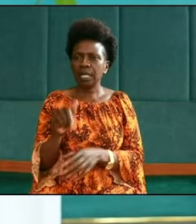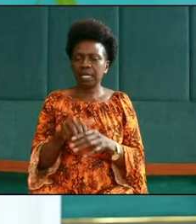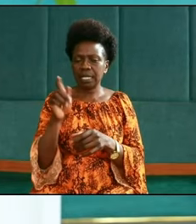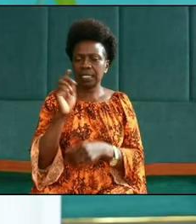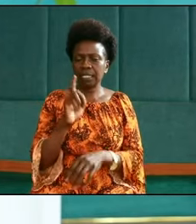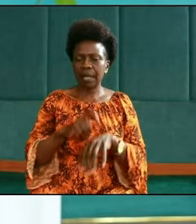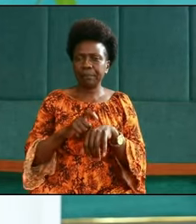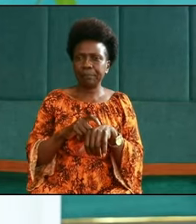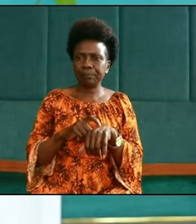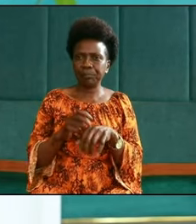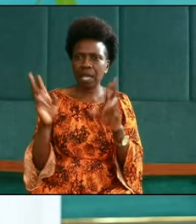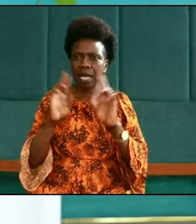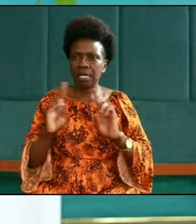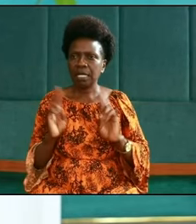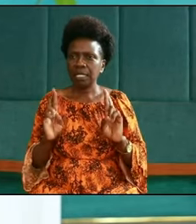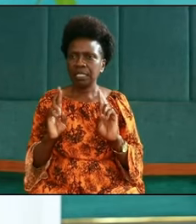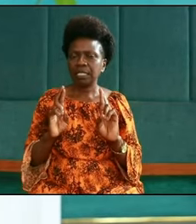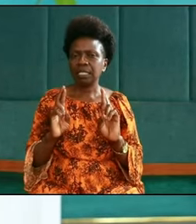time ready